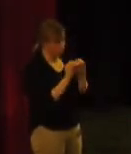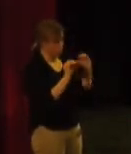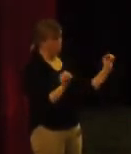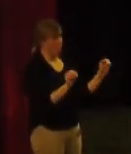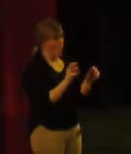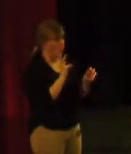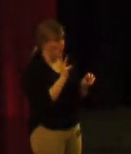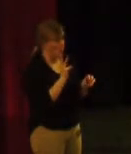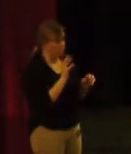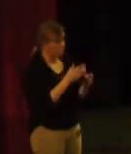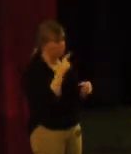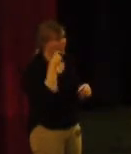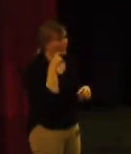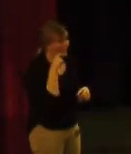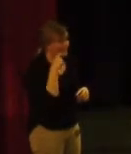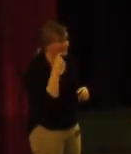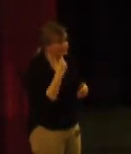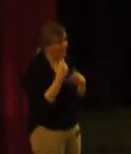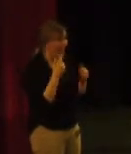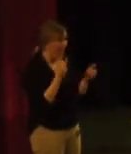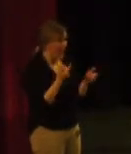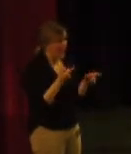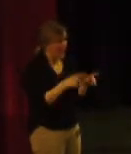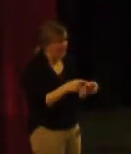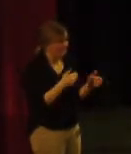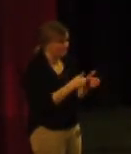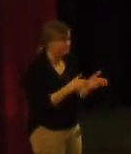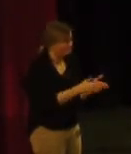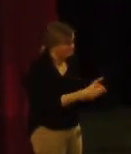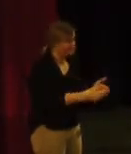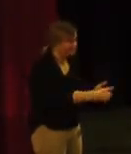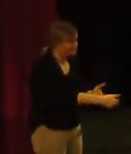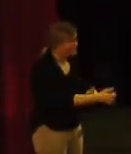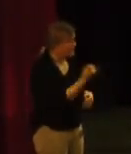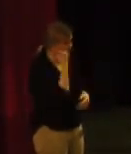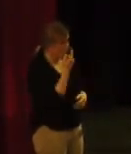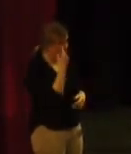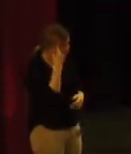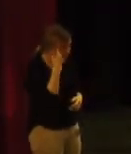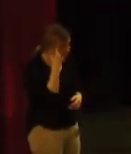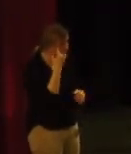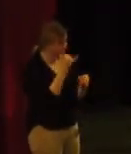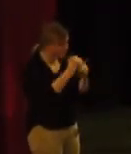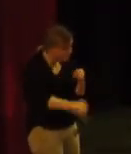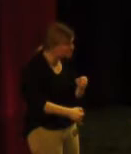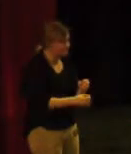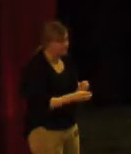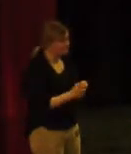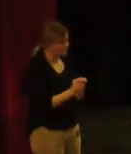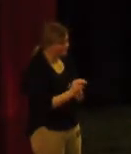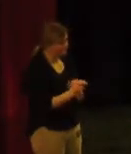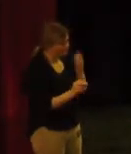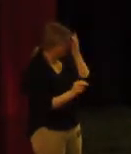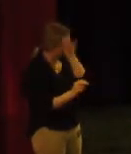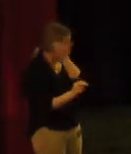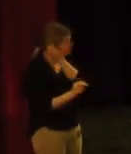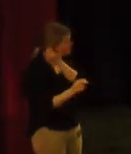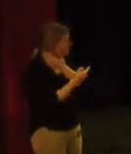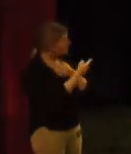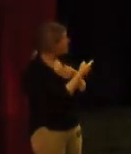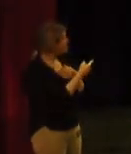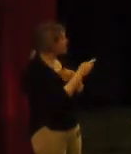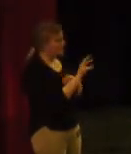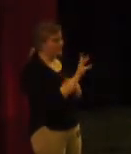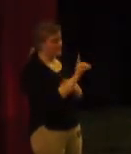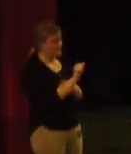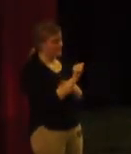happens from time to time. So if you think that a river is going to give you a kind of a nice boundary, now further, this is because of they dam the river because